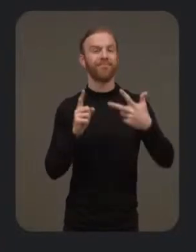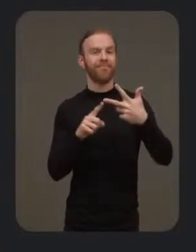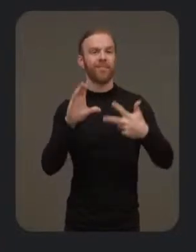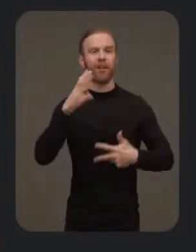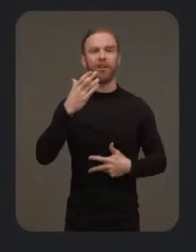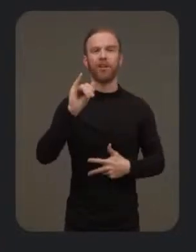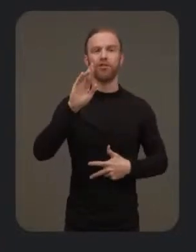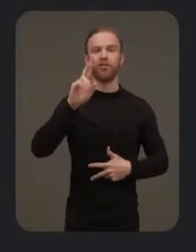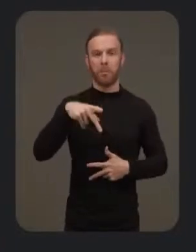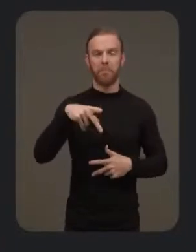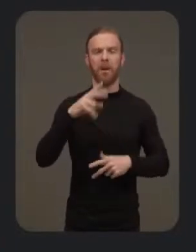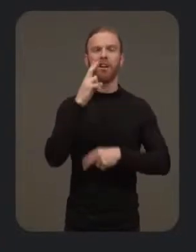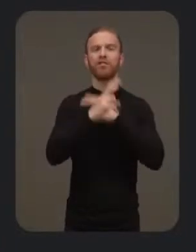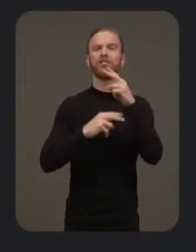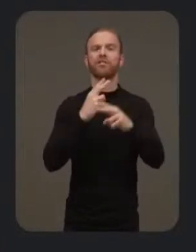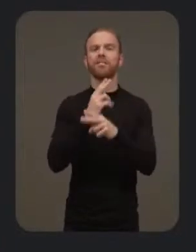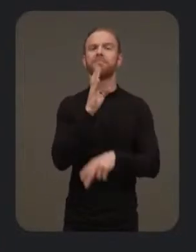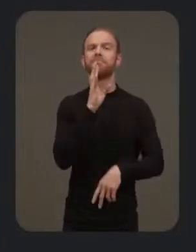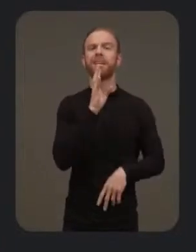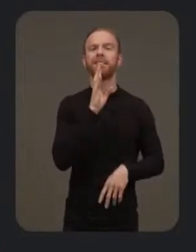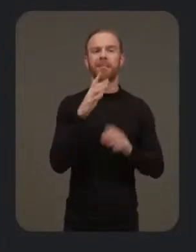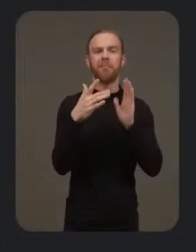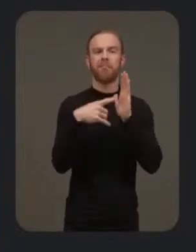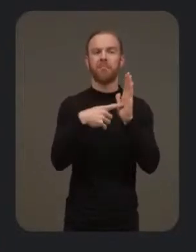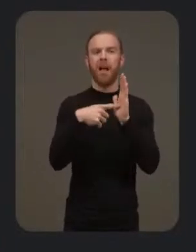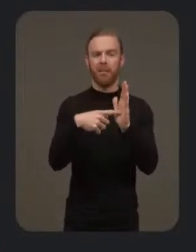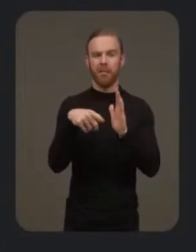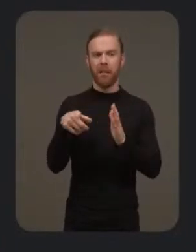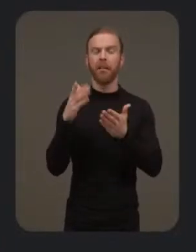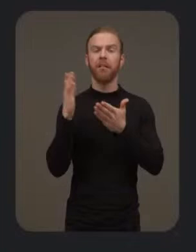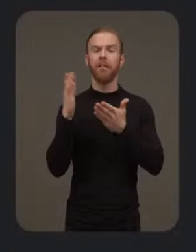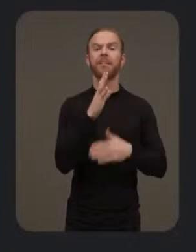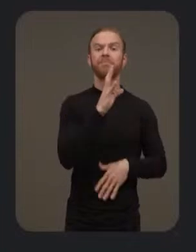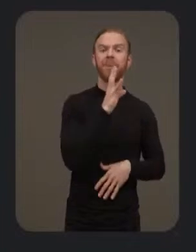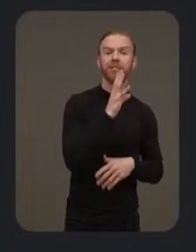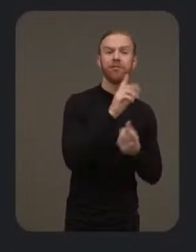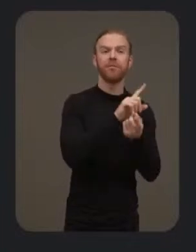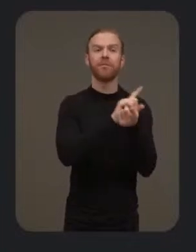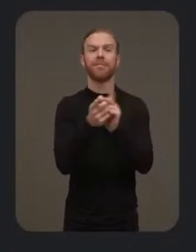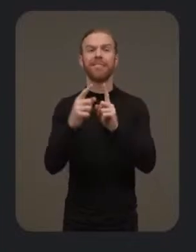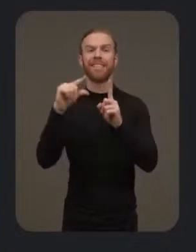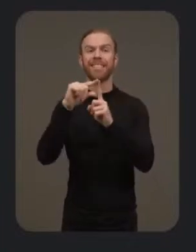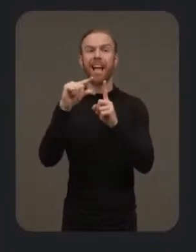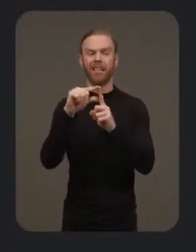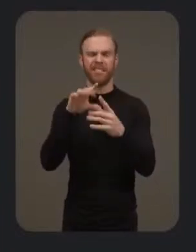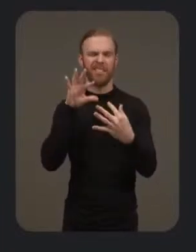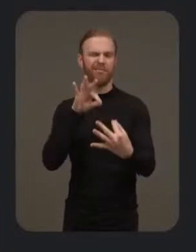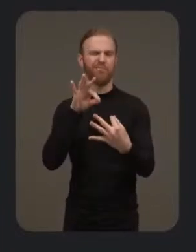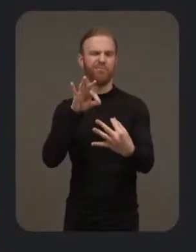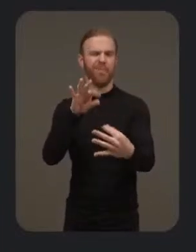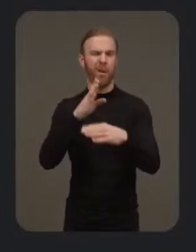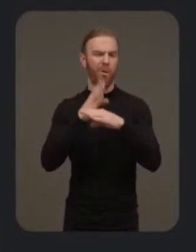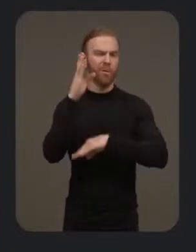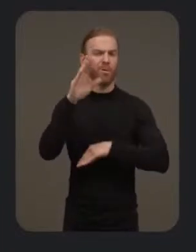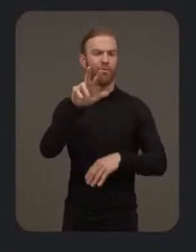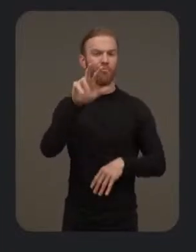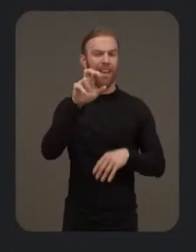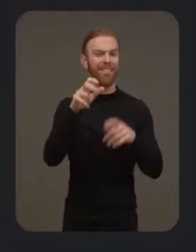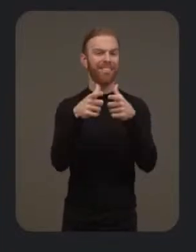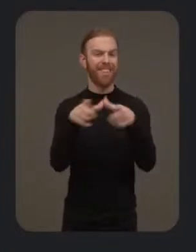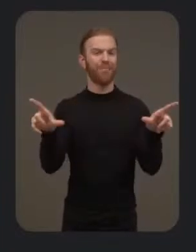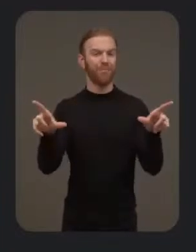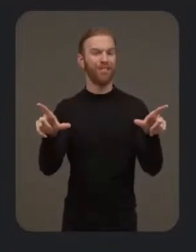Chirp, our universal speech model, which brings speech to text accuracy for